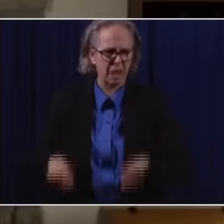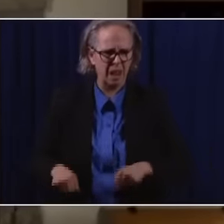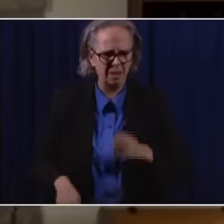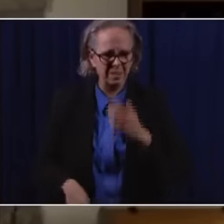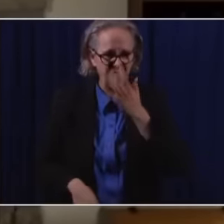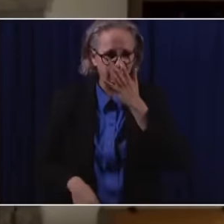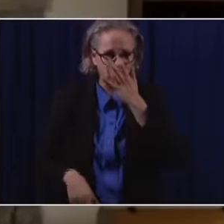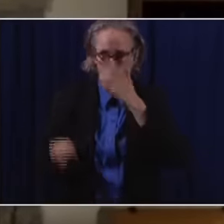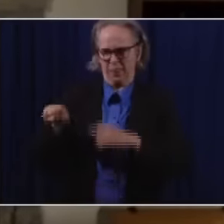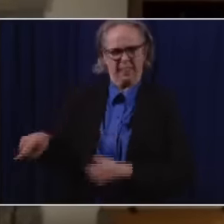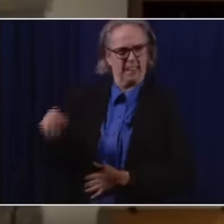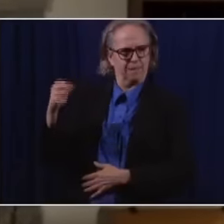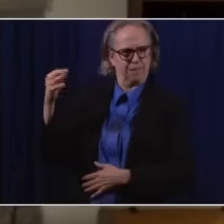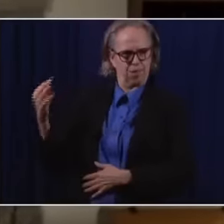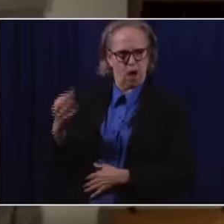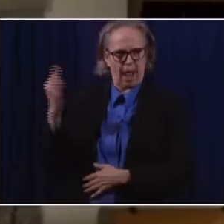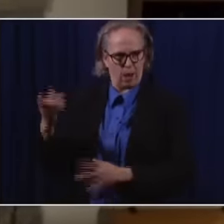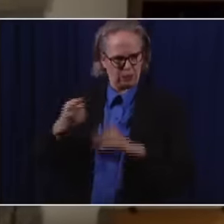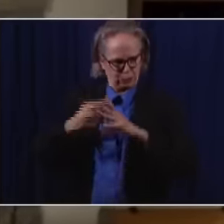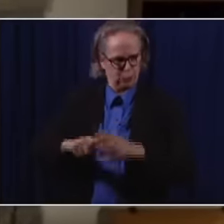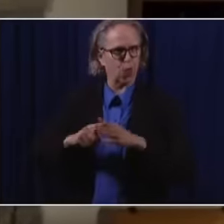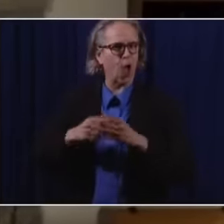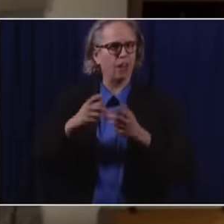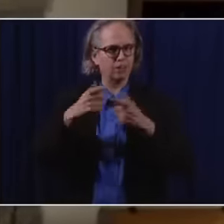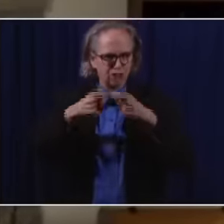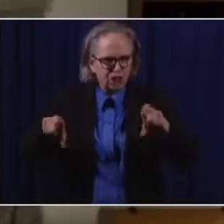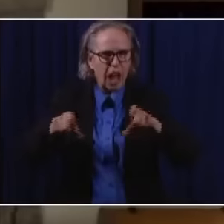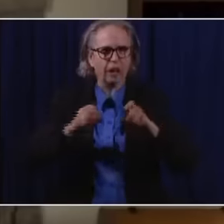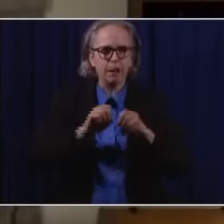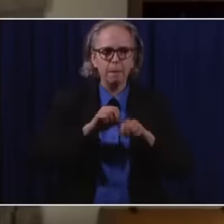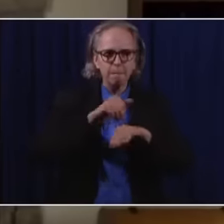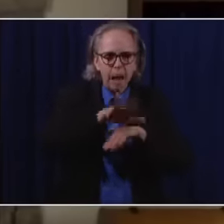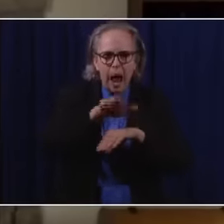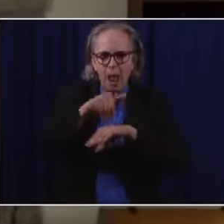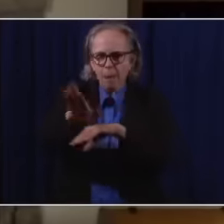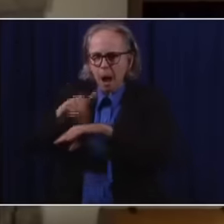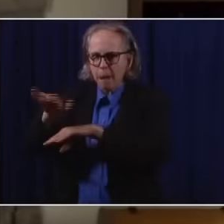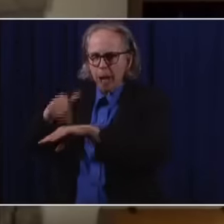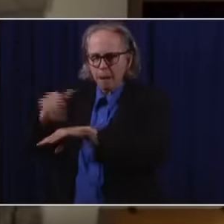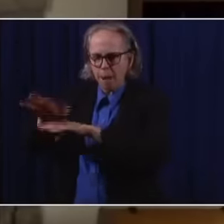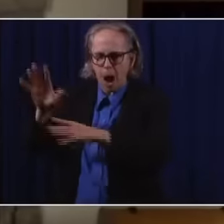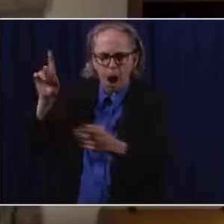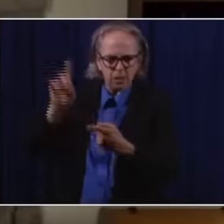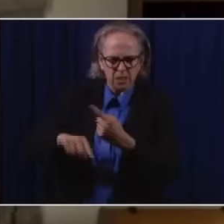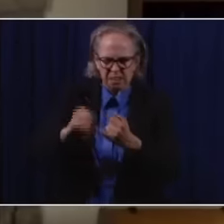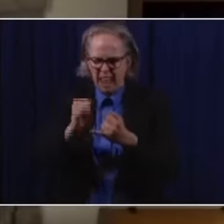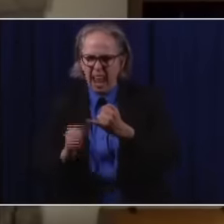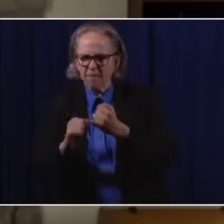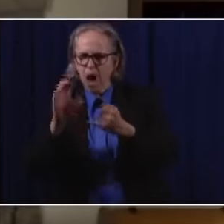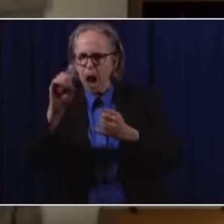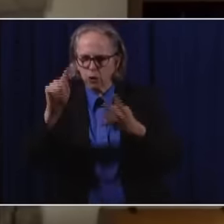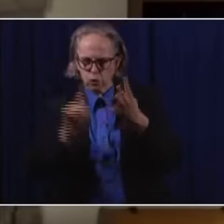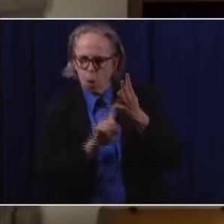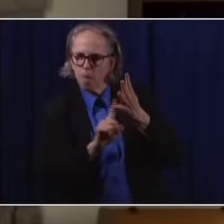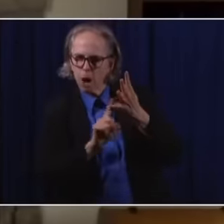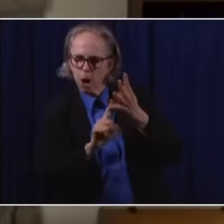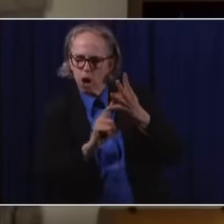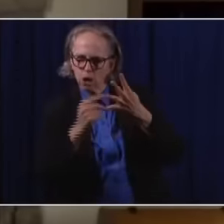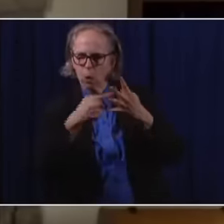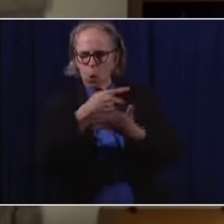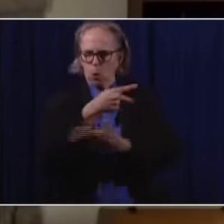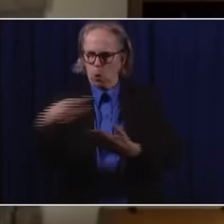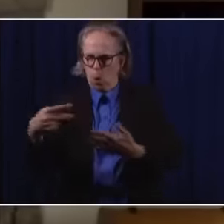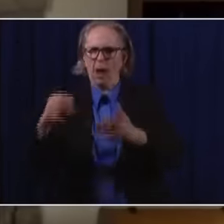they will be mailed out through the end of October. So if you see a check,